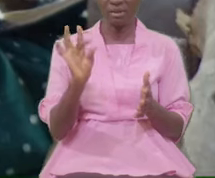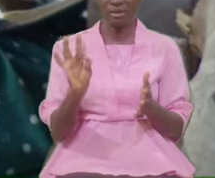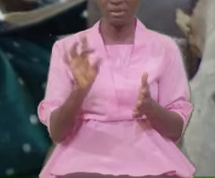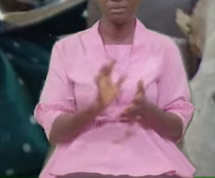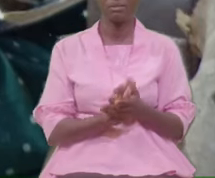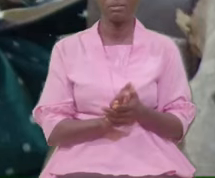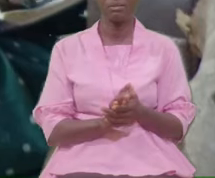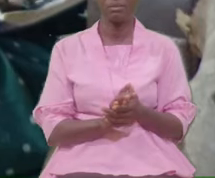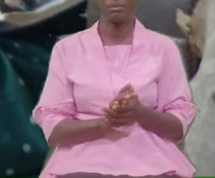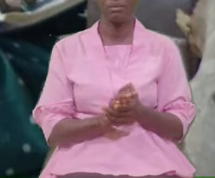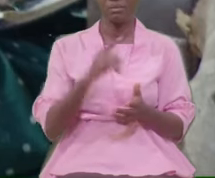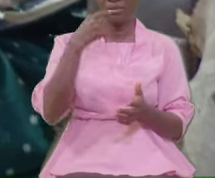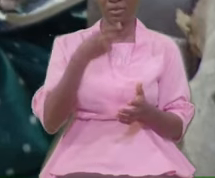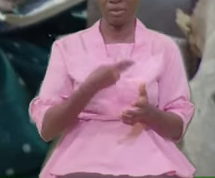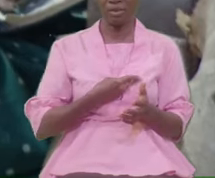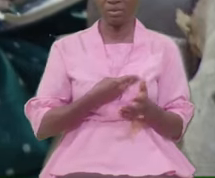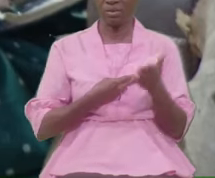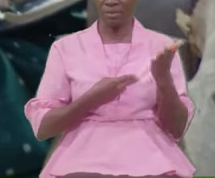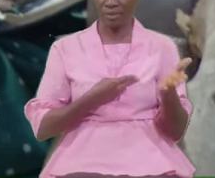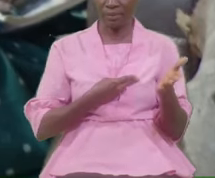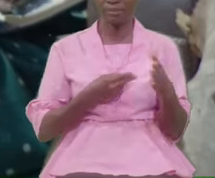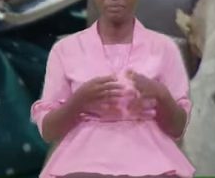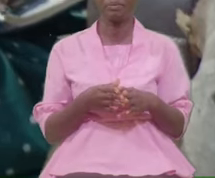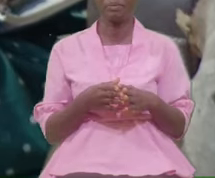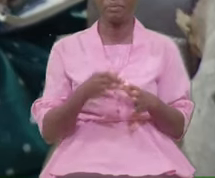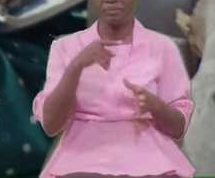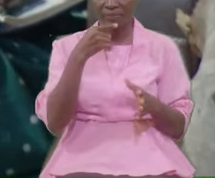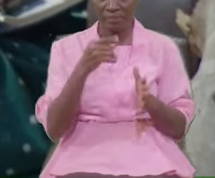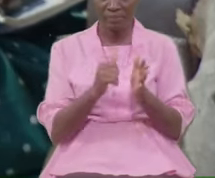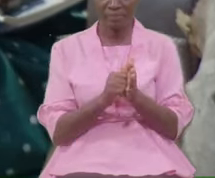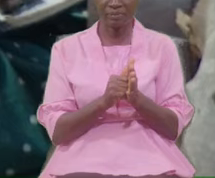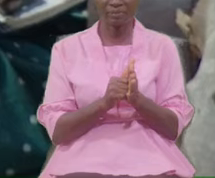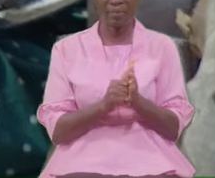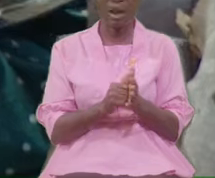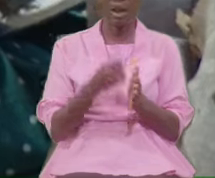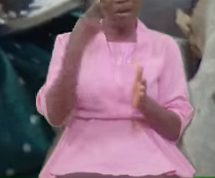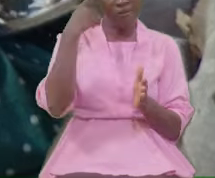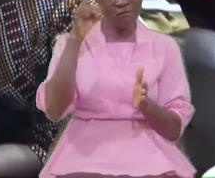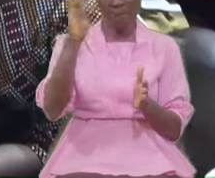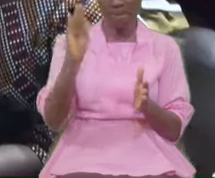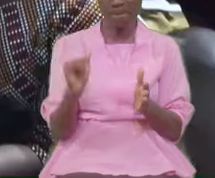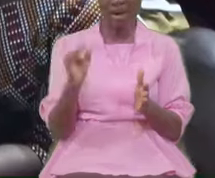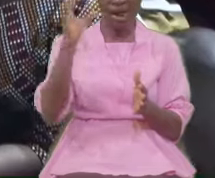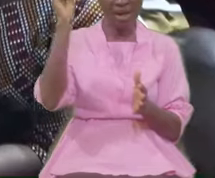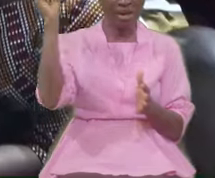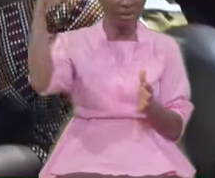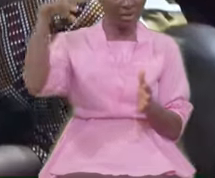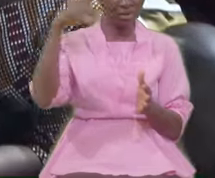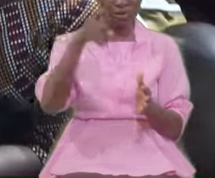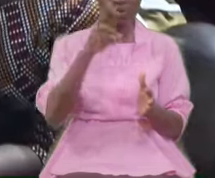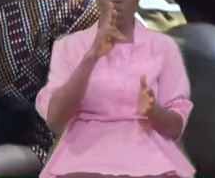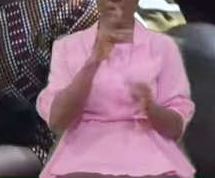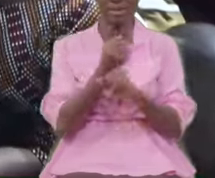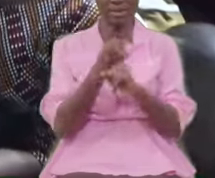it tells us there it says for by Grace are you sav pinaagi saong